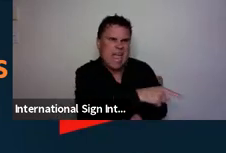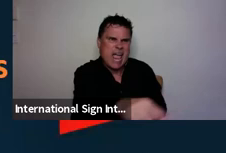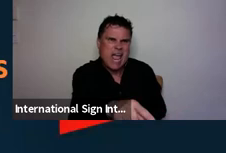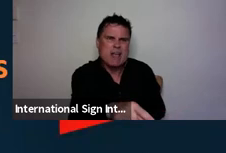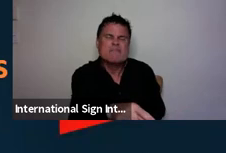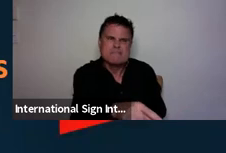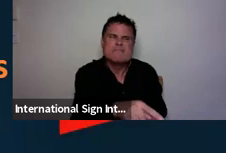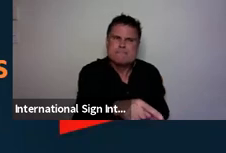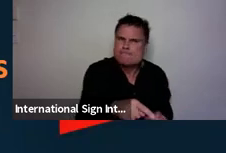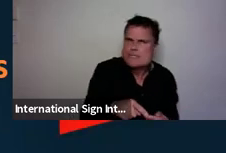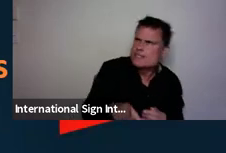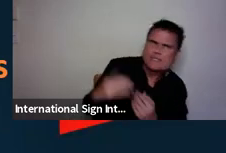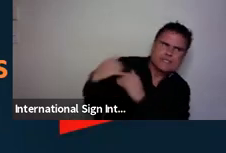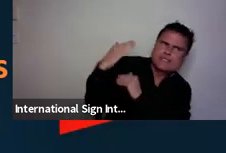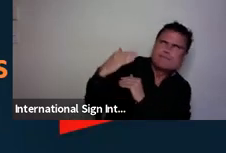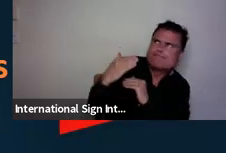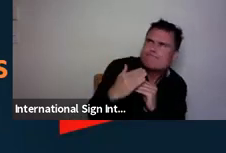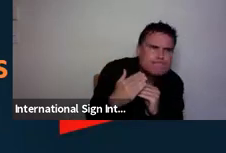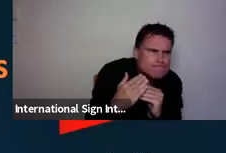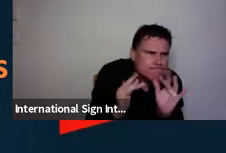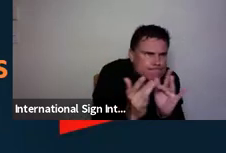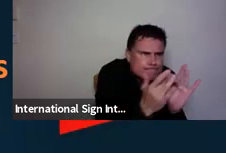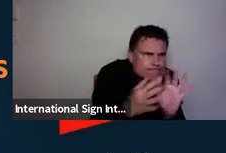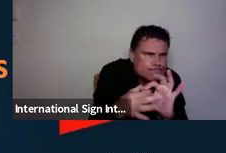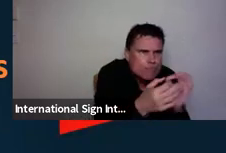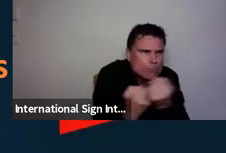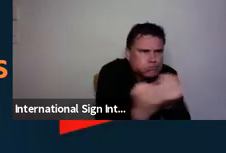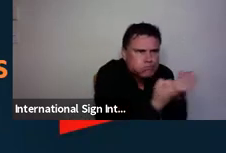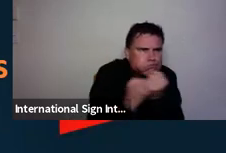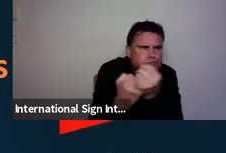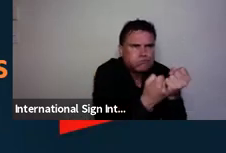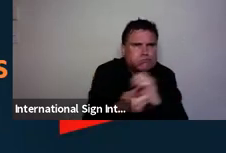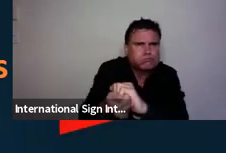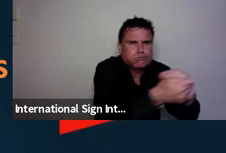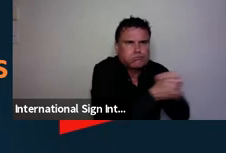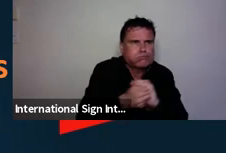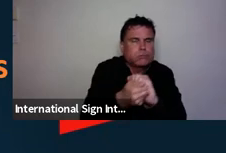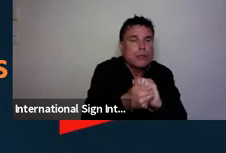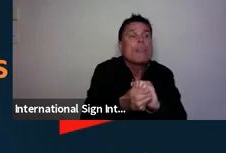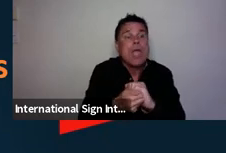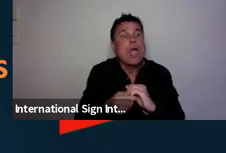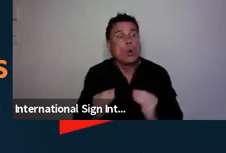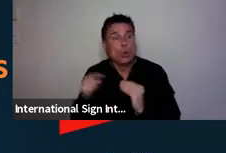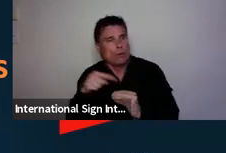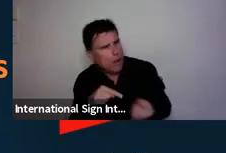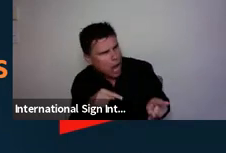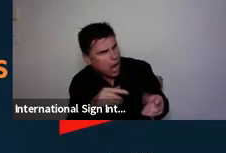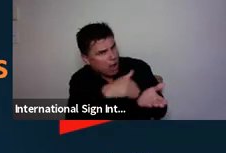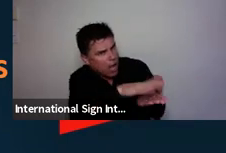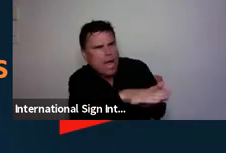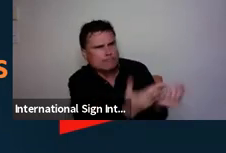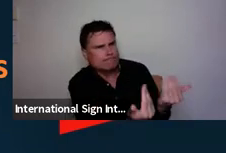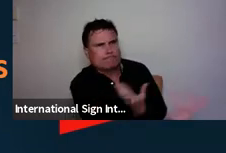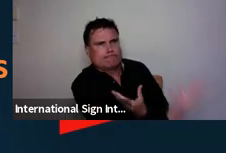By engaging marginalized youth, right, youth who face discrimination, stigma, they're empowered as agents of